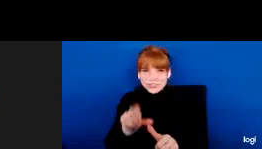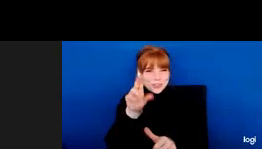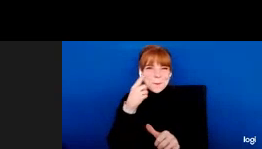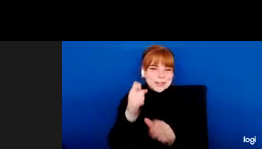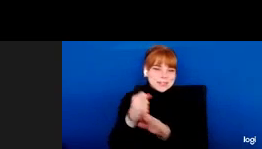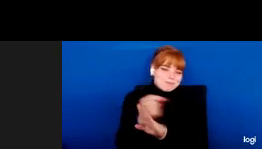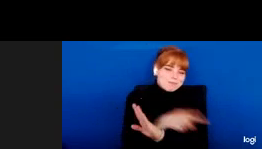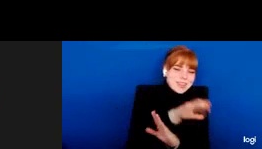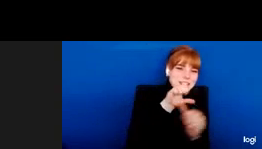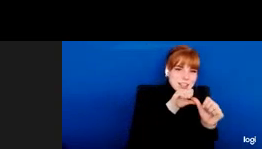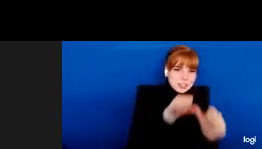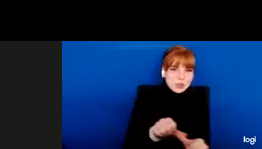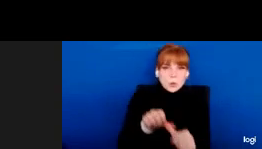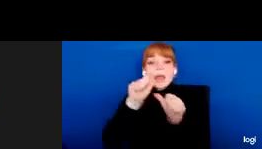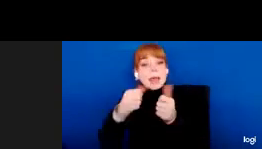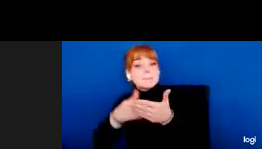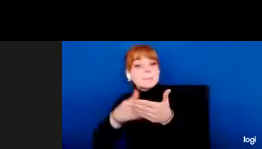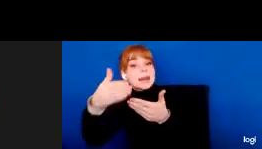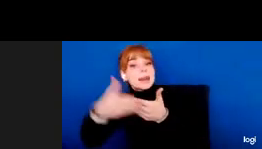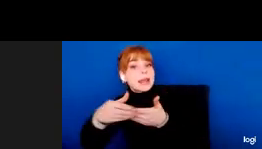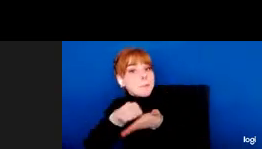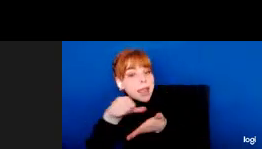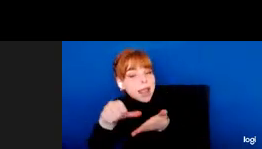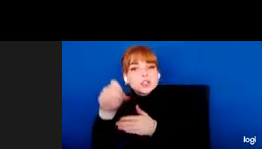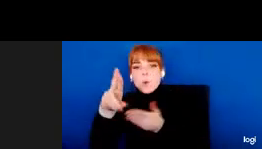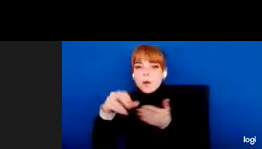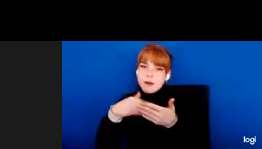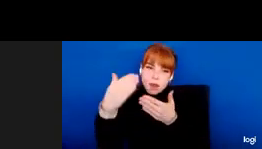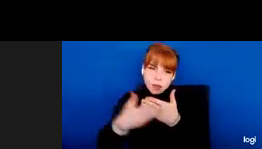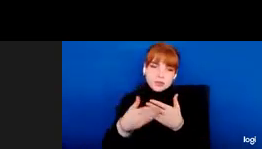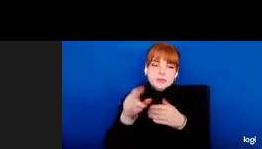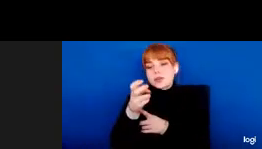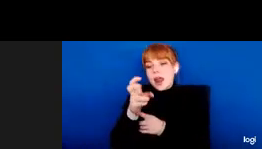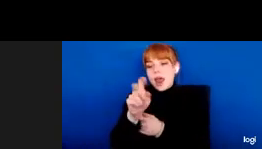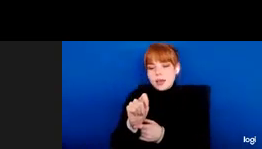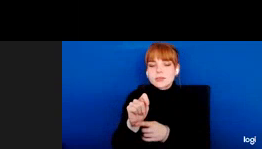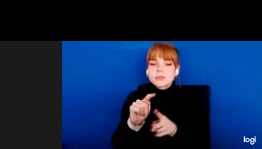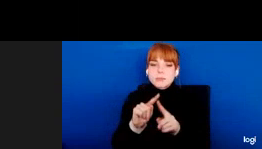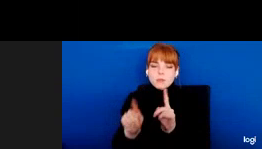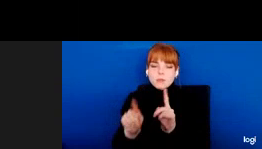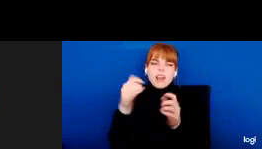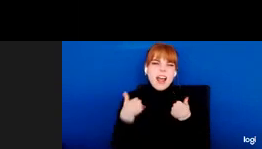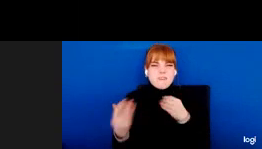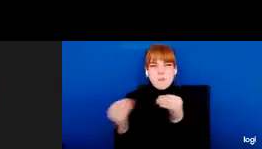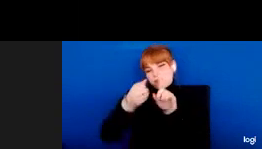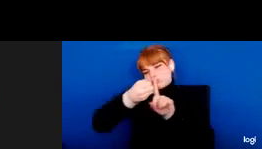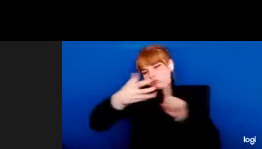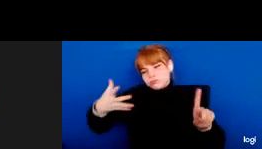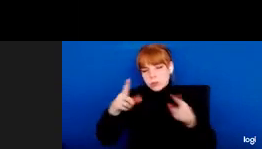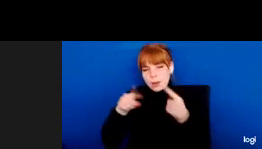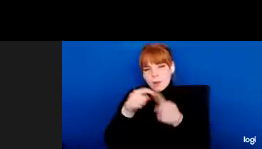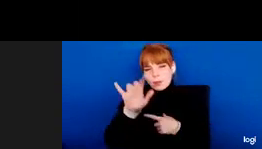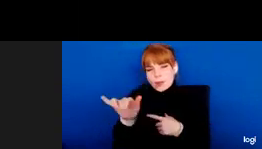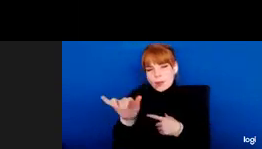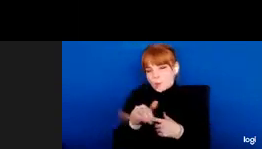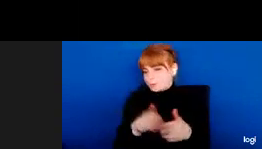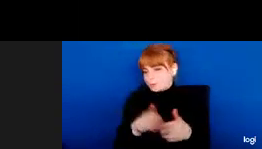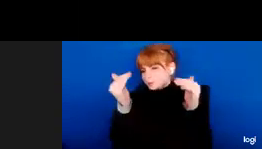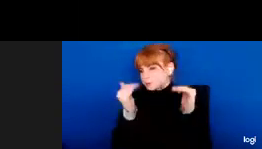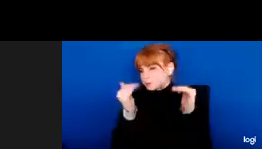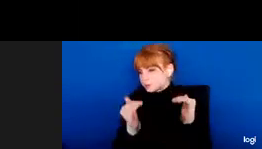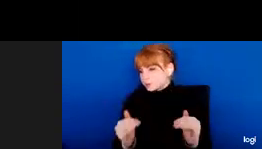lot. So again, there's a recording of that's available as well. Then there is another single A requirement saying that you